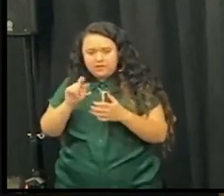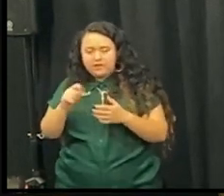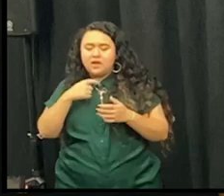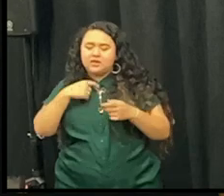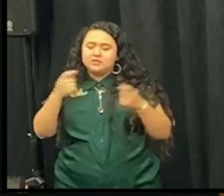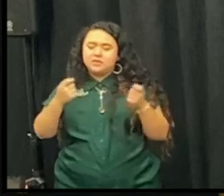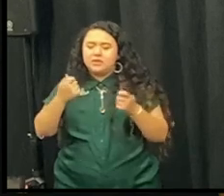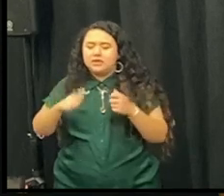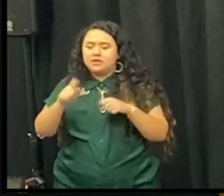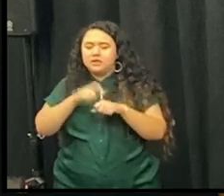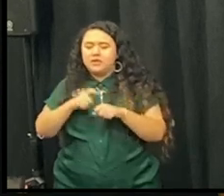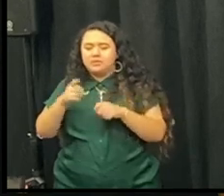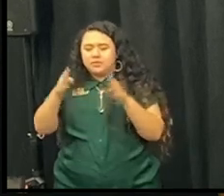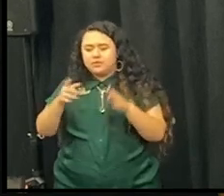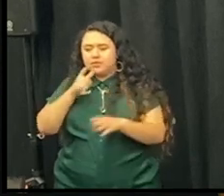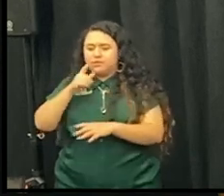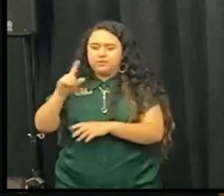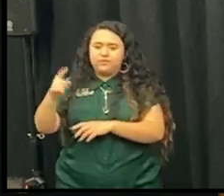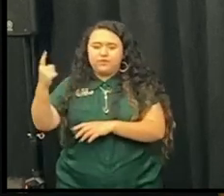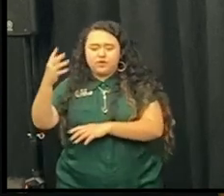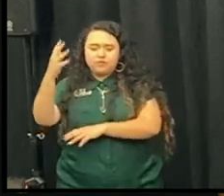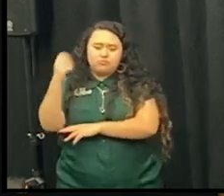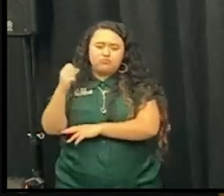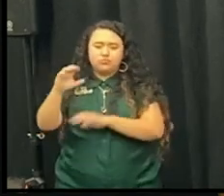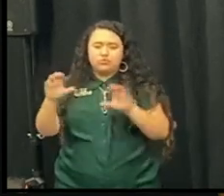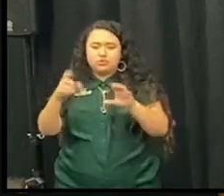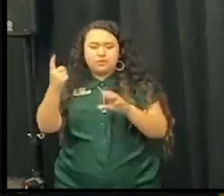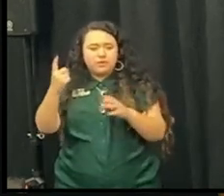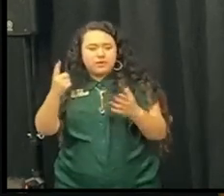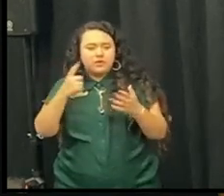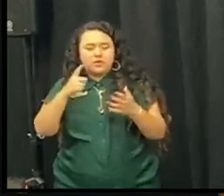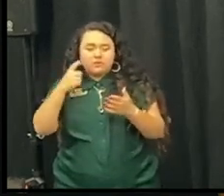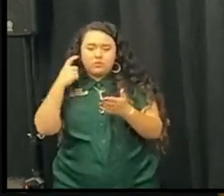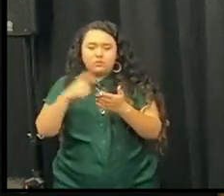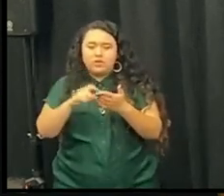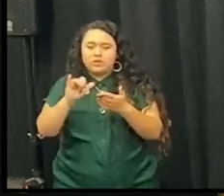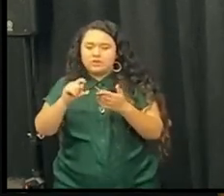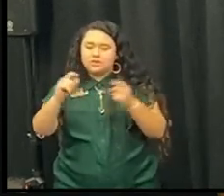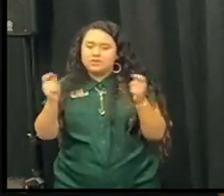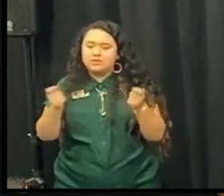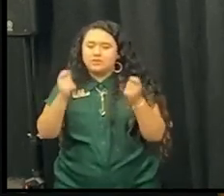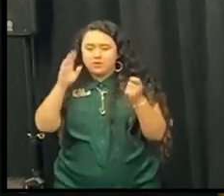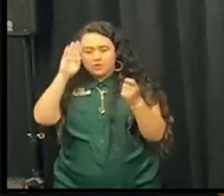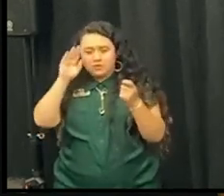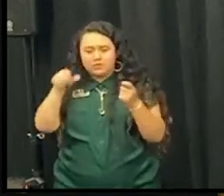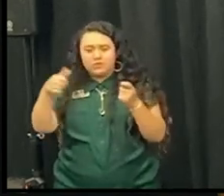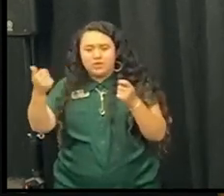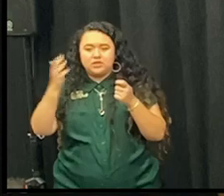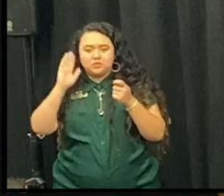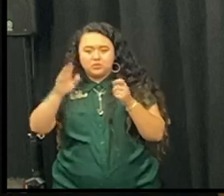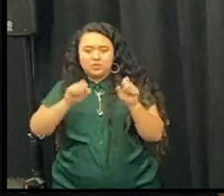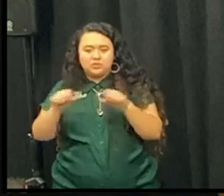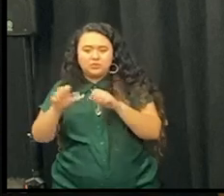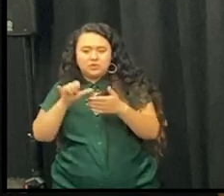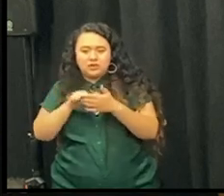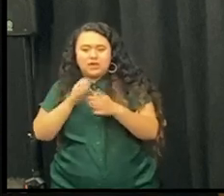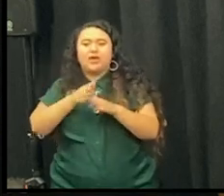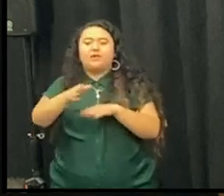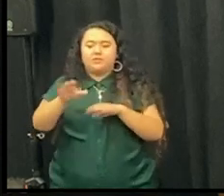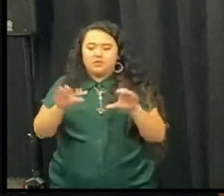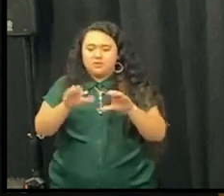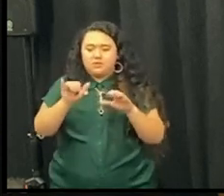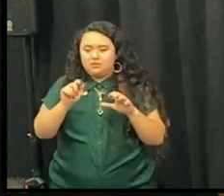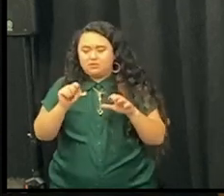someone is the first to do anything, because we have to, A, recognize it, we have to celebrate it, and then know that someone else is going to be able to do that after they've done it.